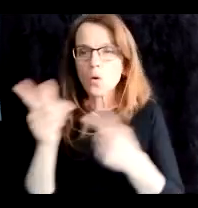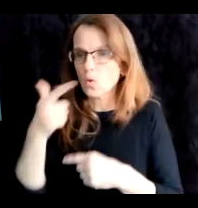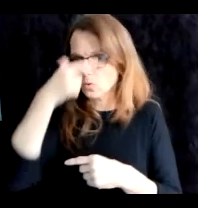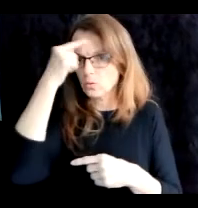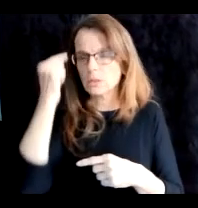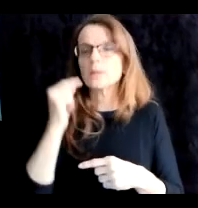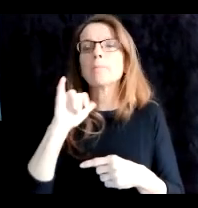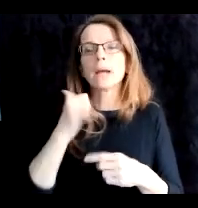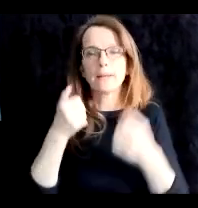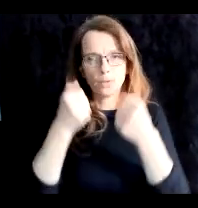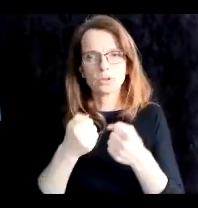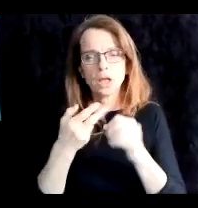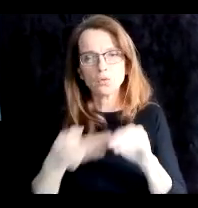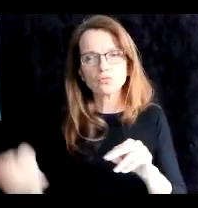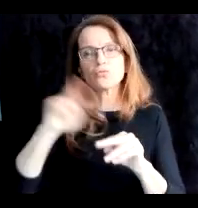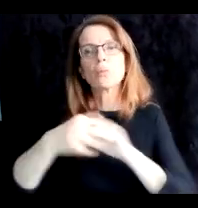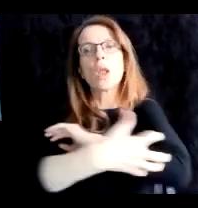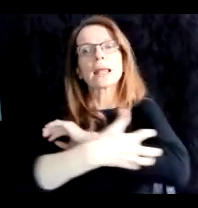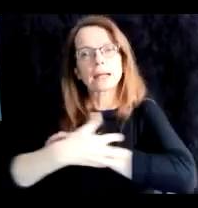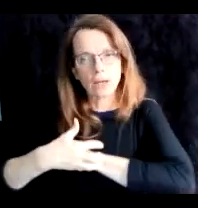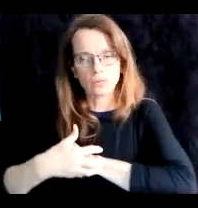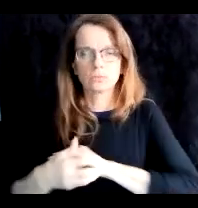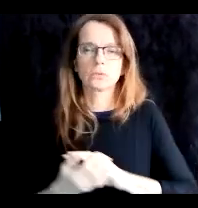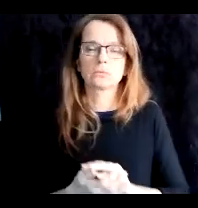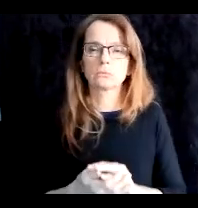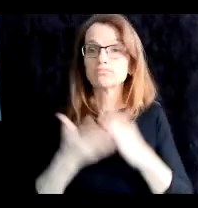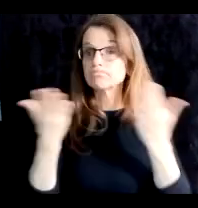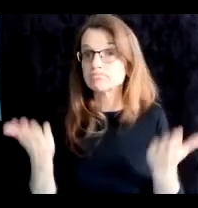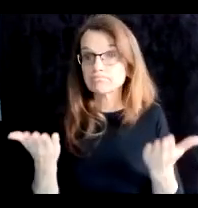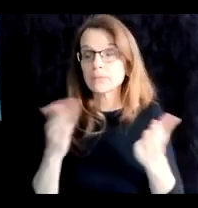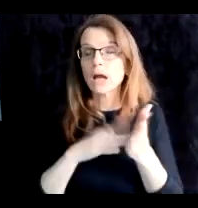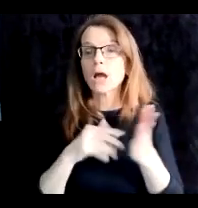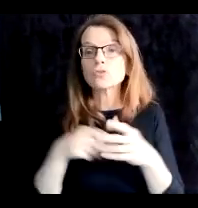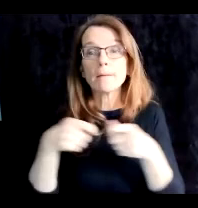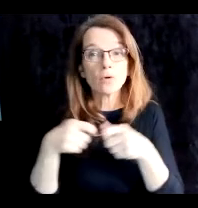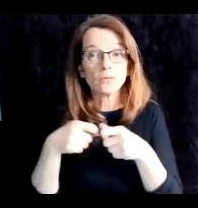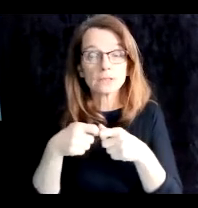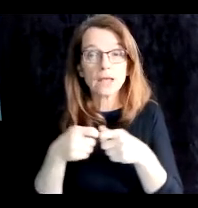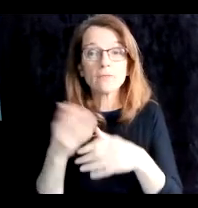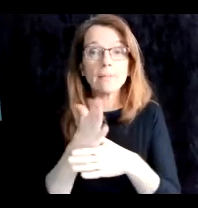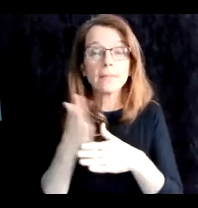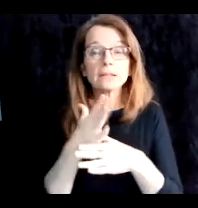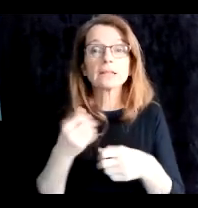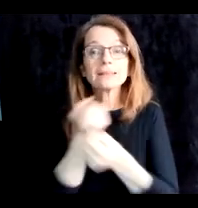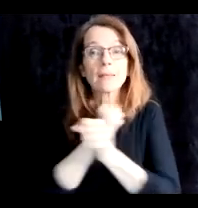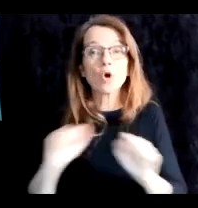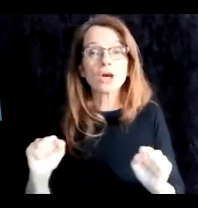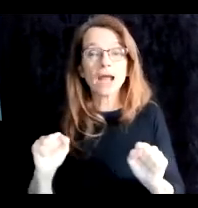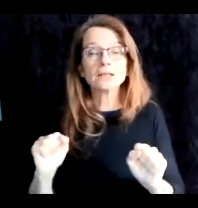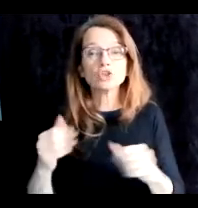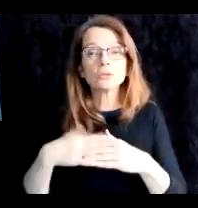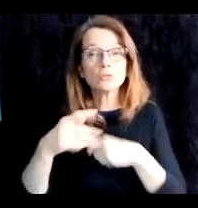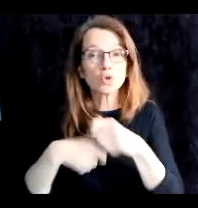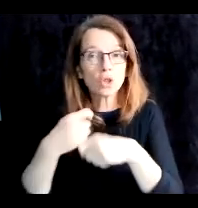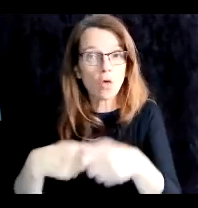democratic participation and the power the power of the state and government to act and to limit certain